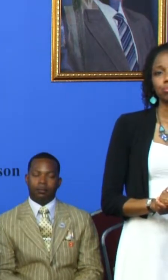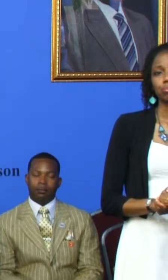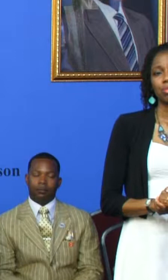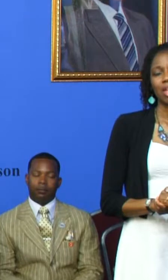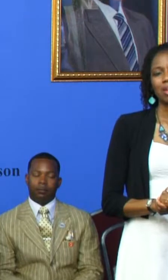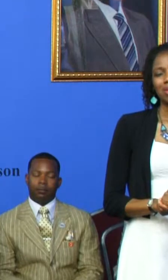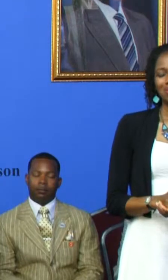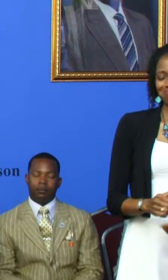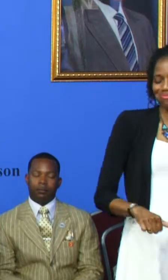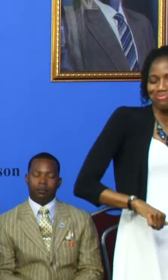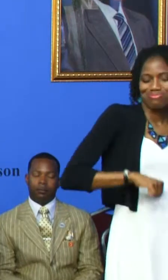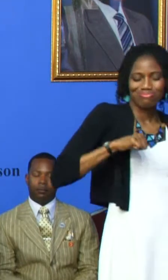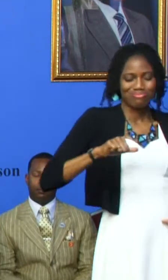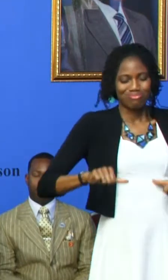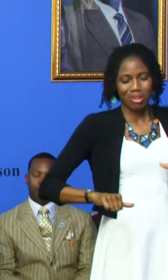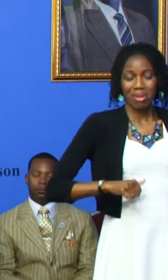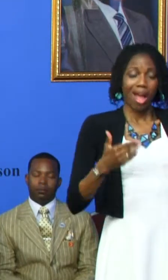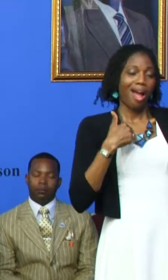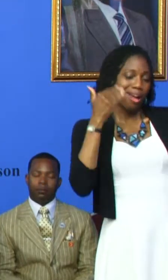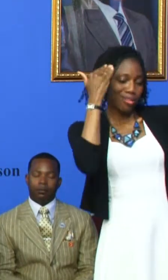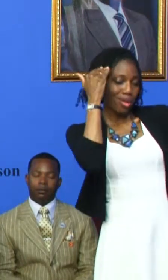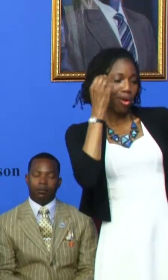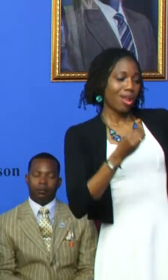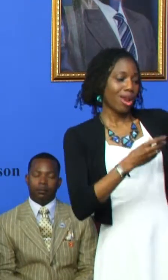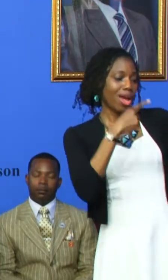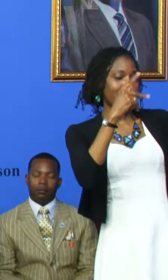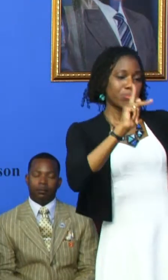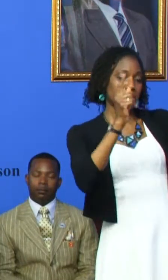Bragging about how you know folk.